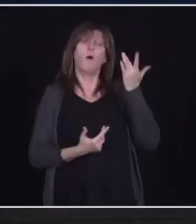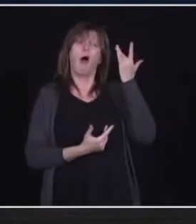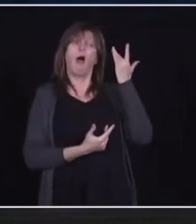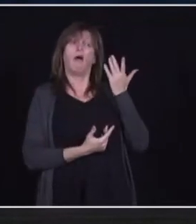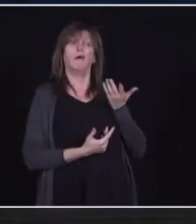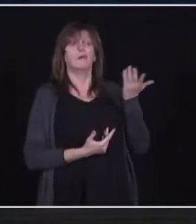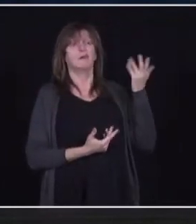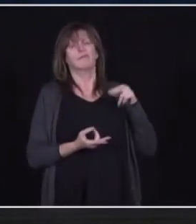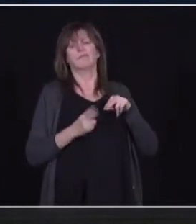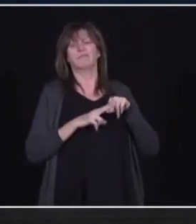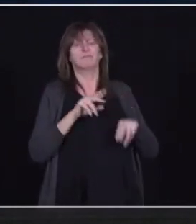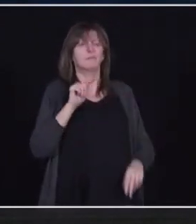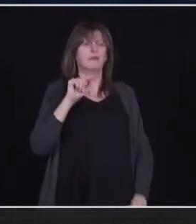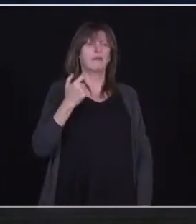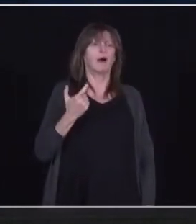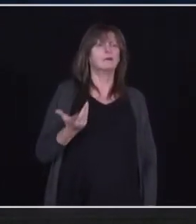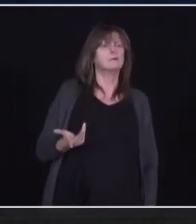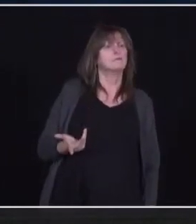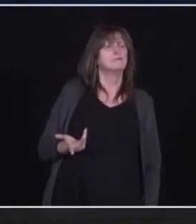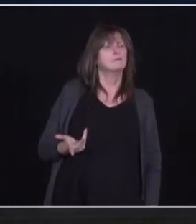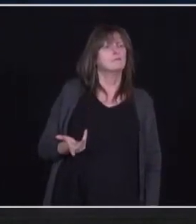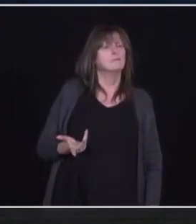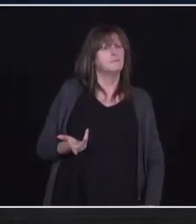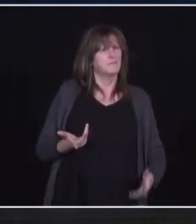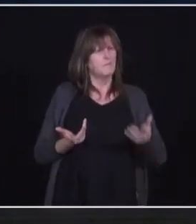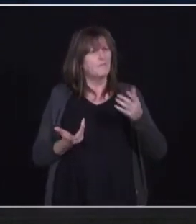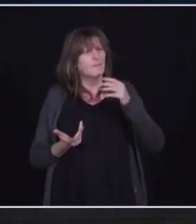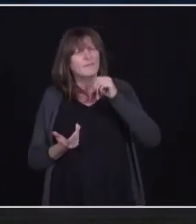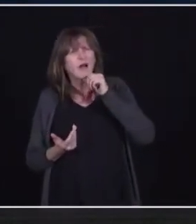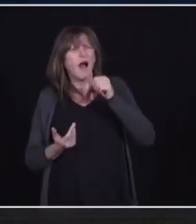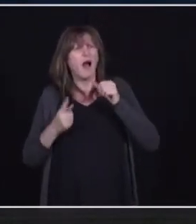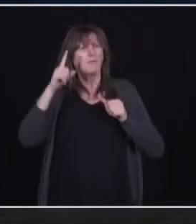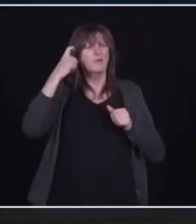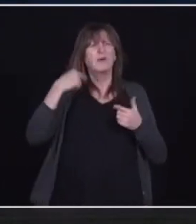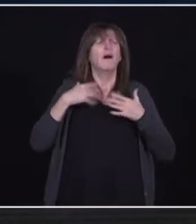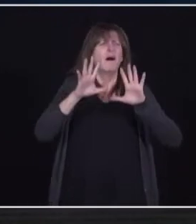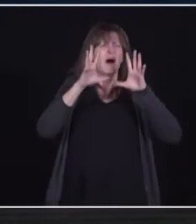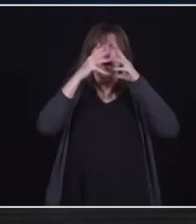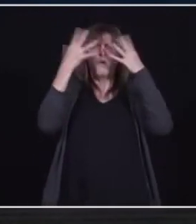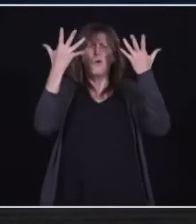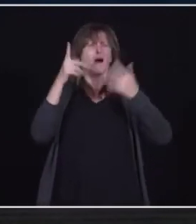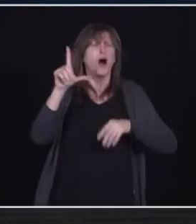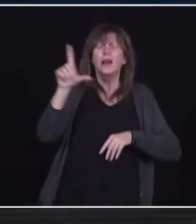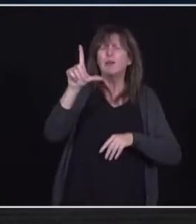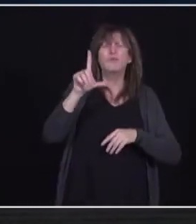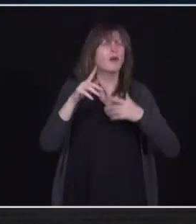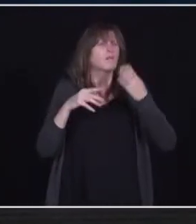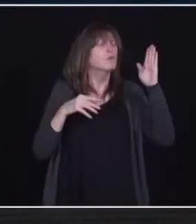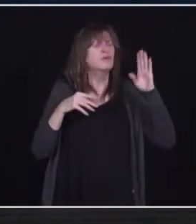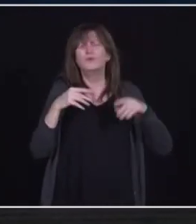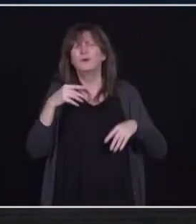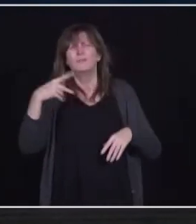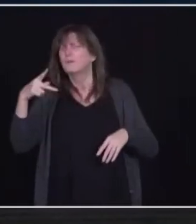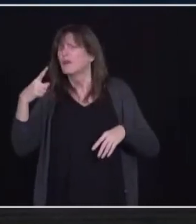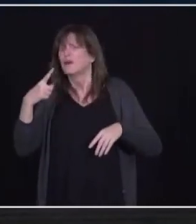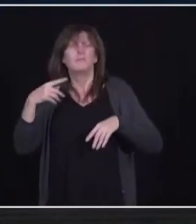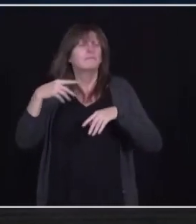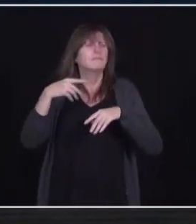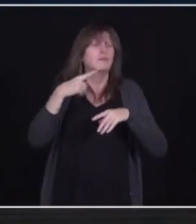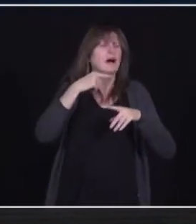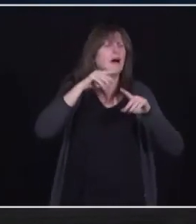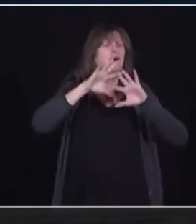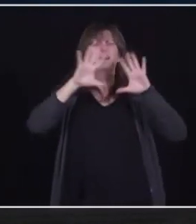not political. I don't care if someone's a conservative, liberal, NDP, green, purple, pink party. I don't care. But when